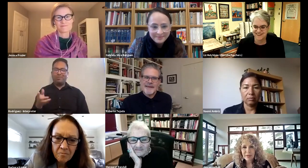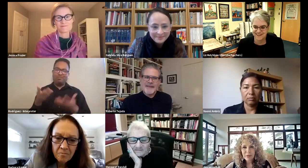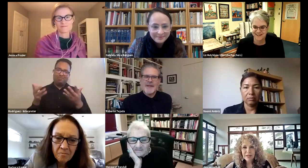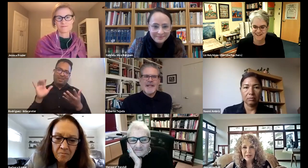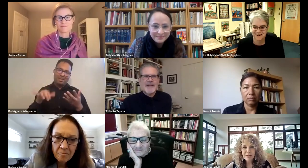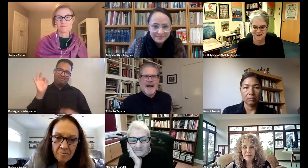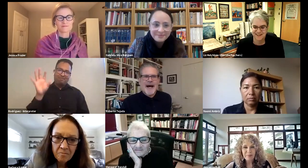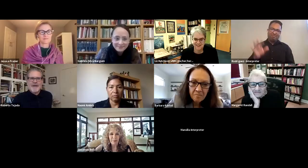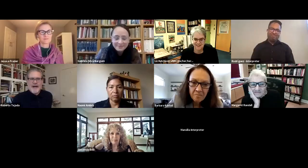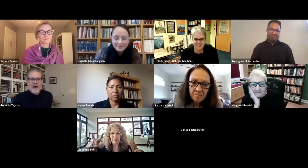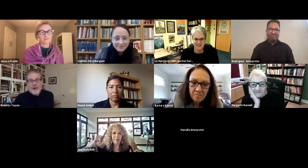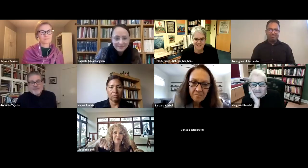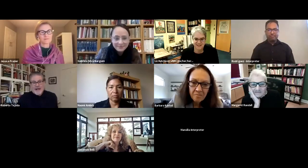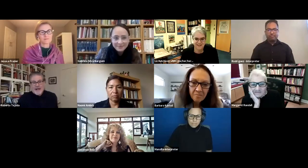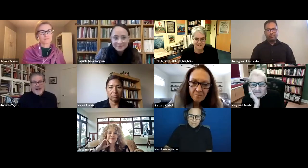That's great.